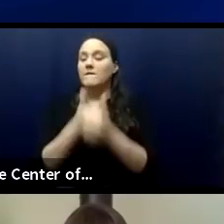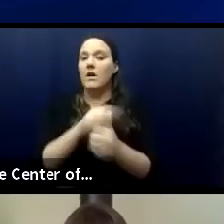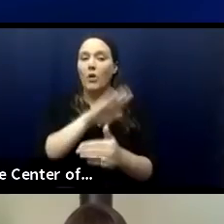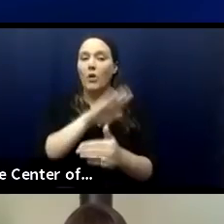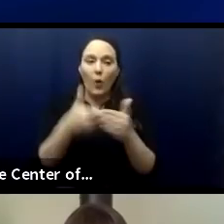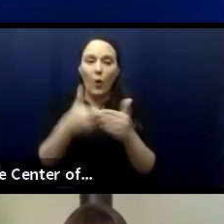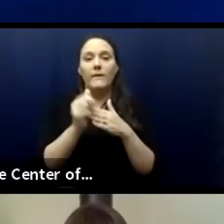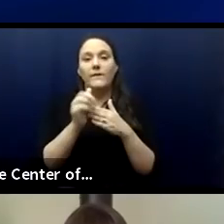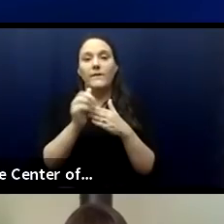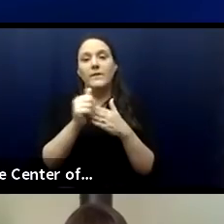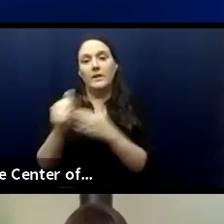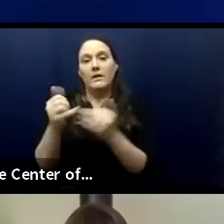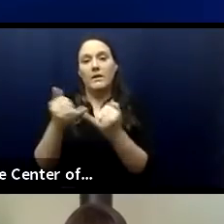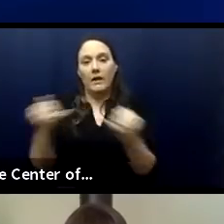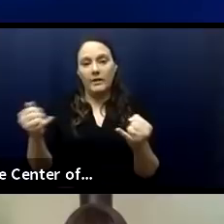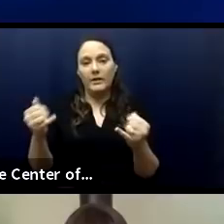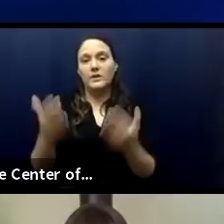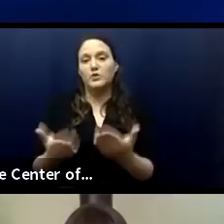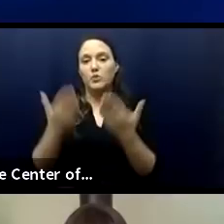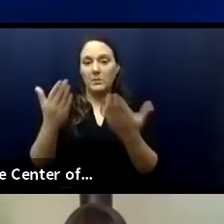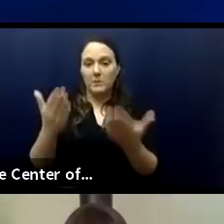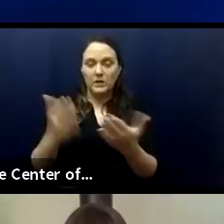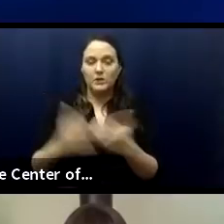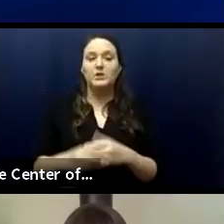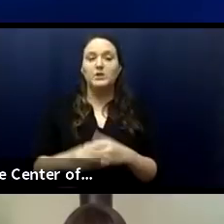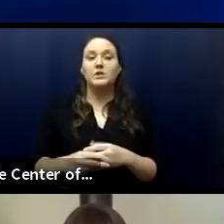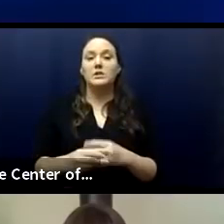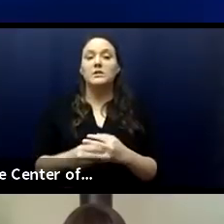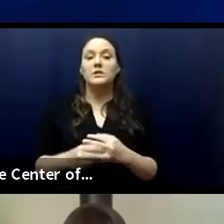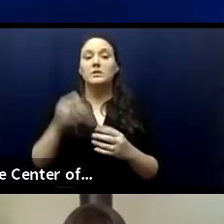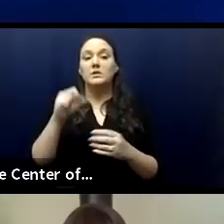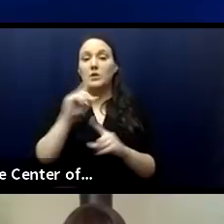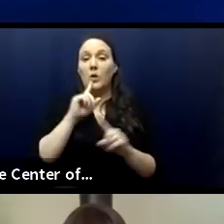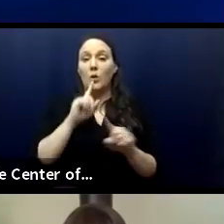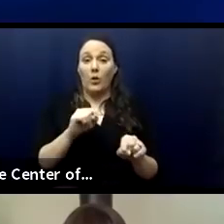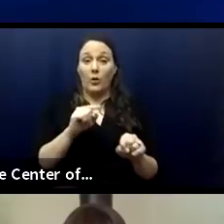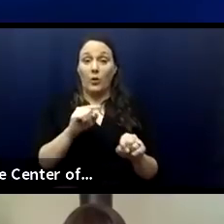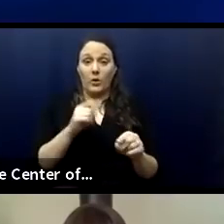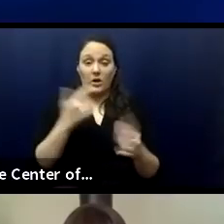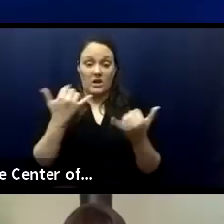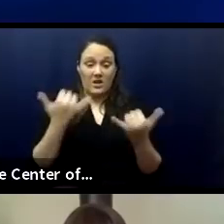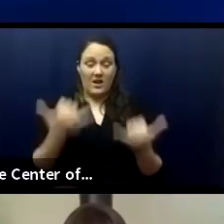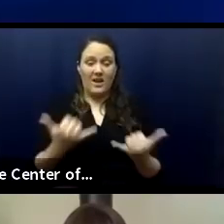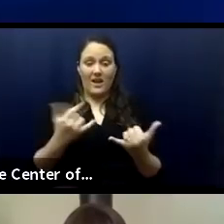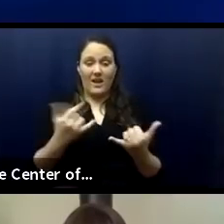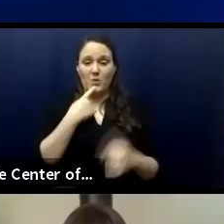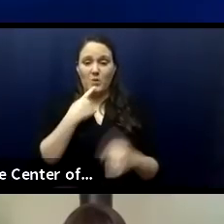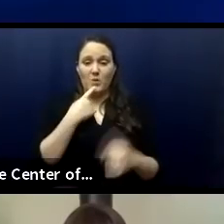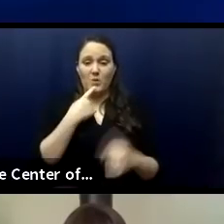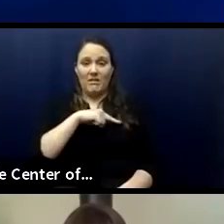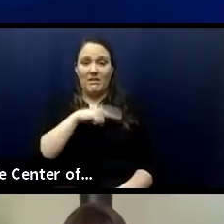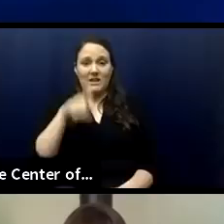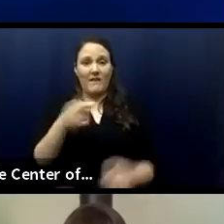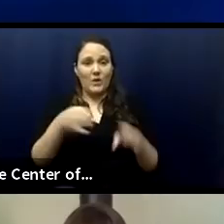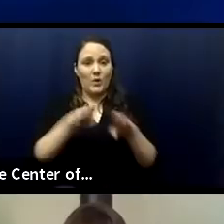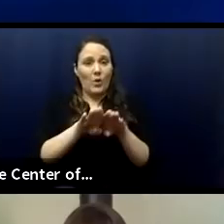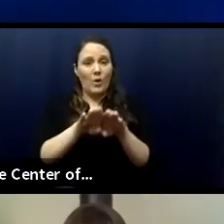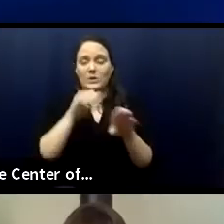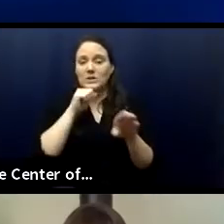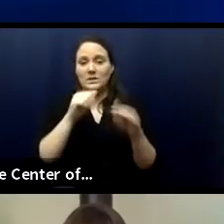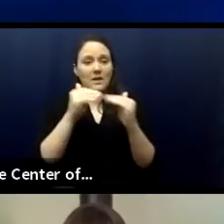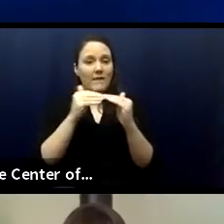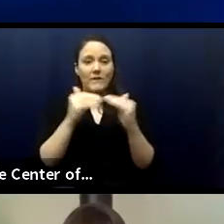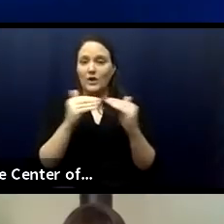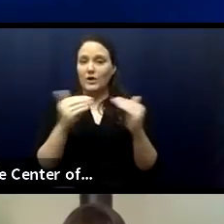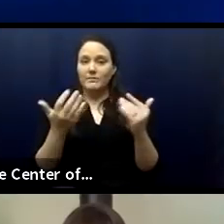the recommendations, and to have an order come down telling us that we've got to close is just simply unfair.